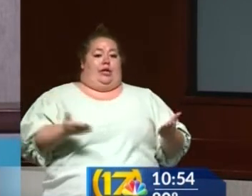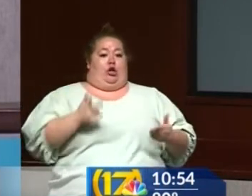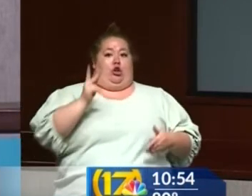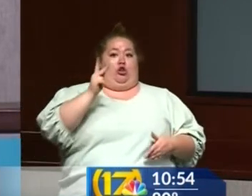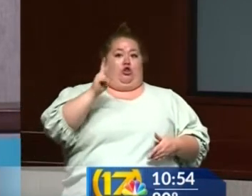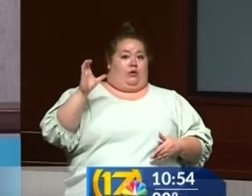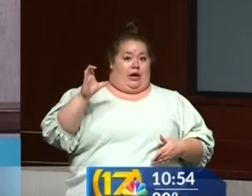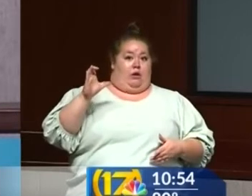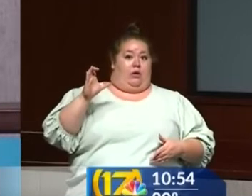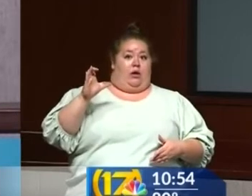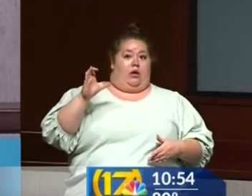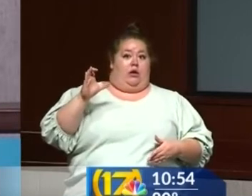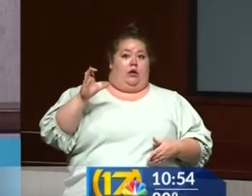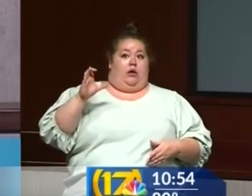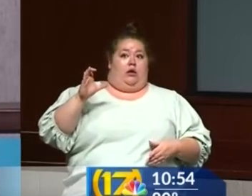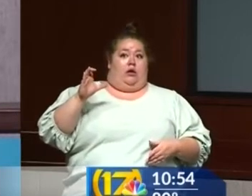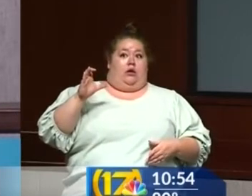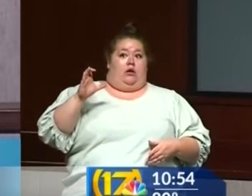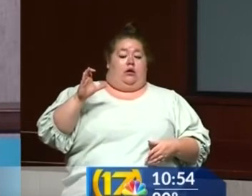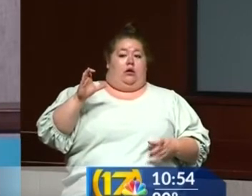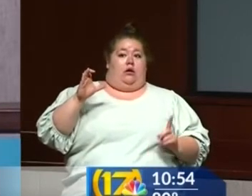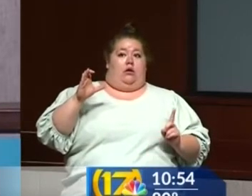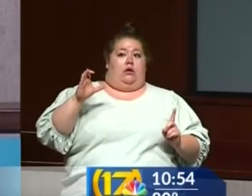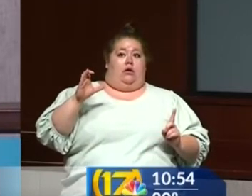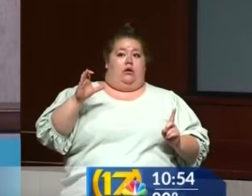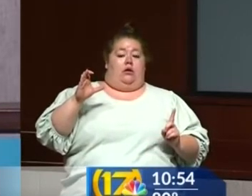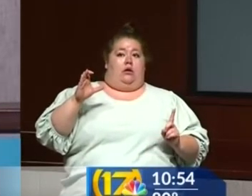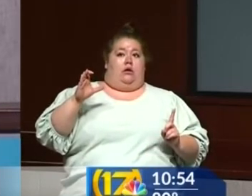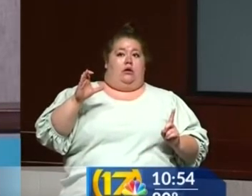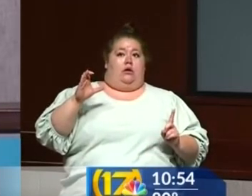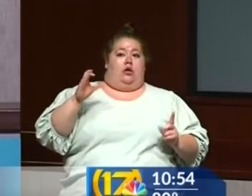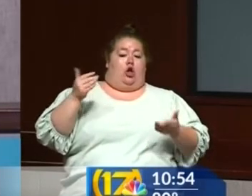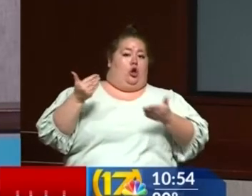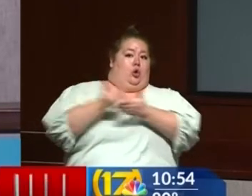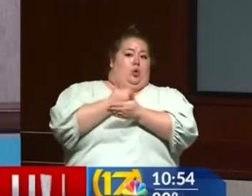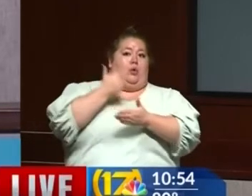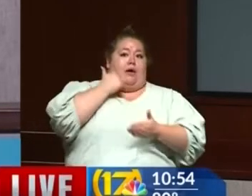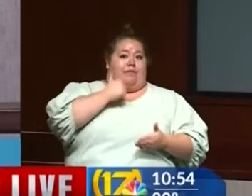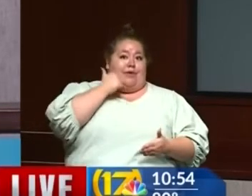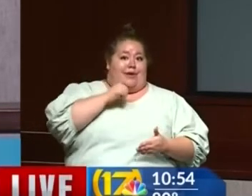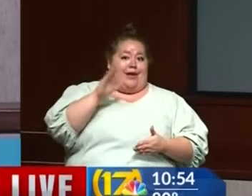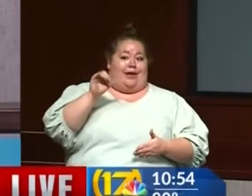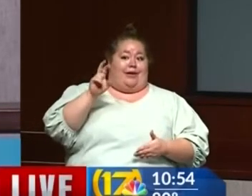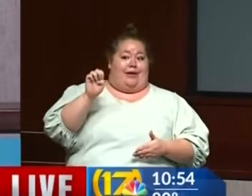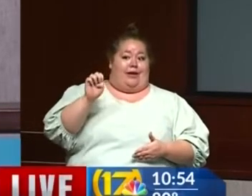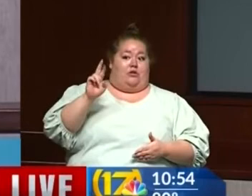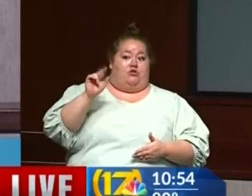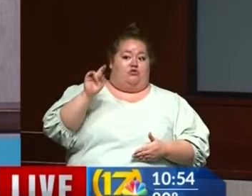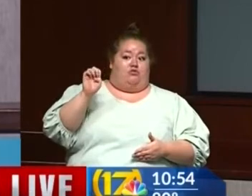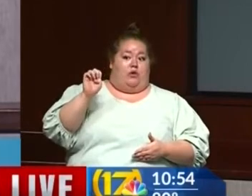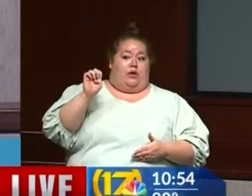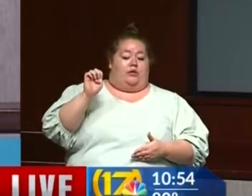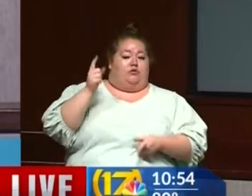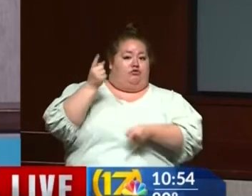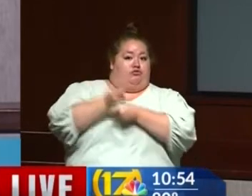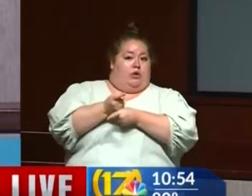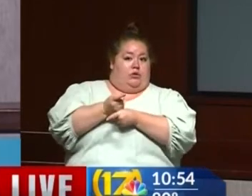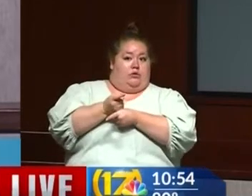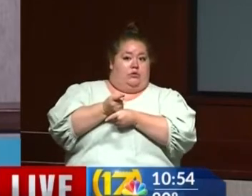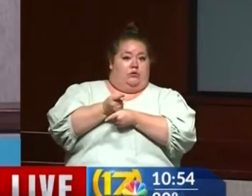our current daily new case rate is accurate, and that the